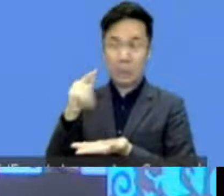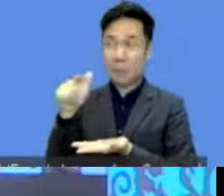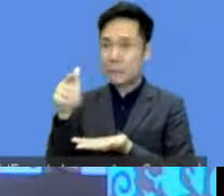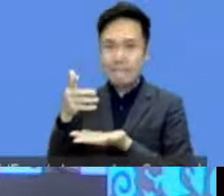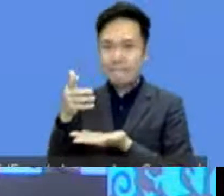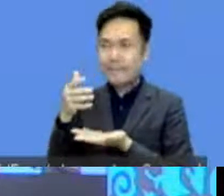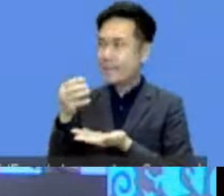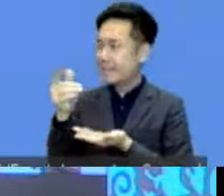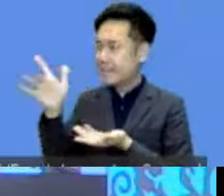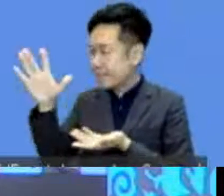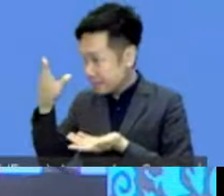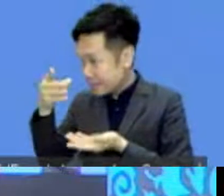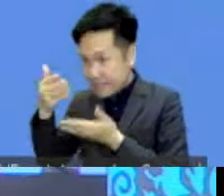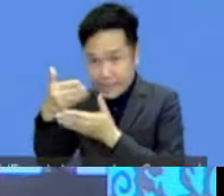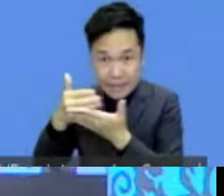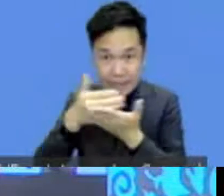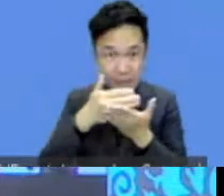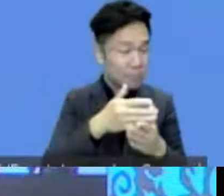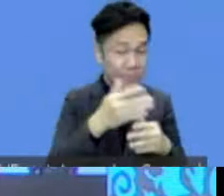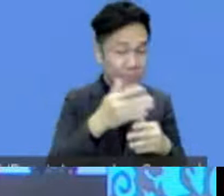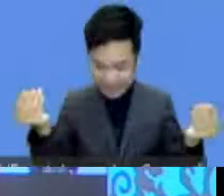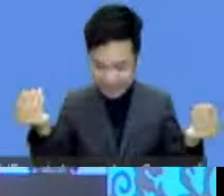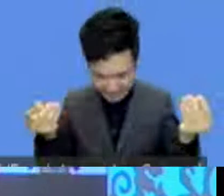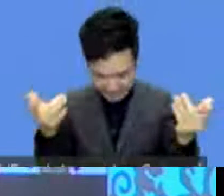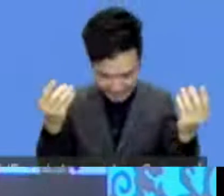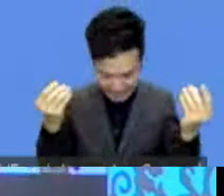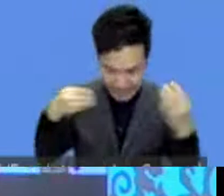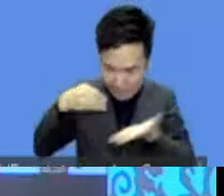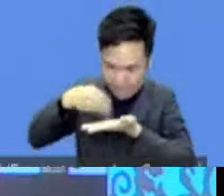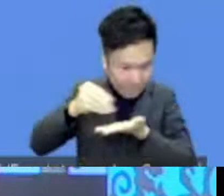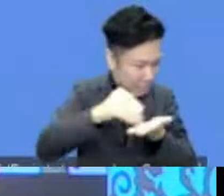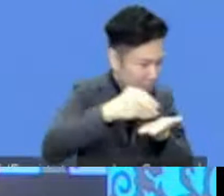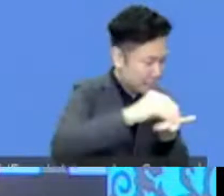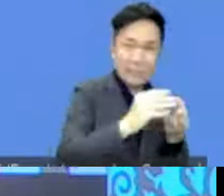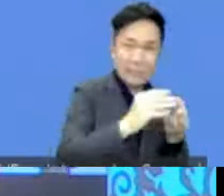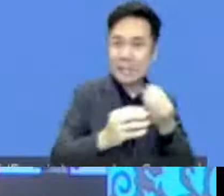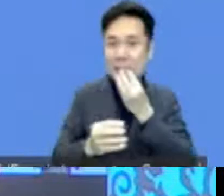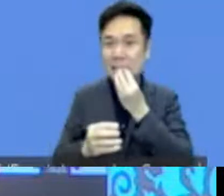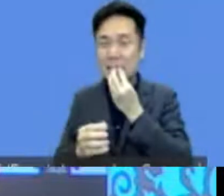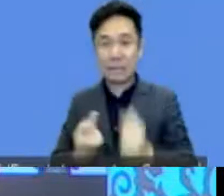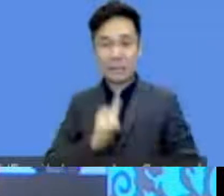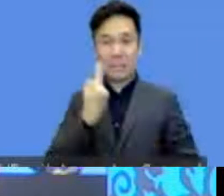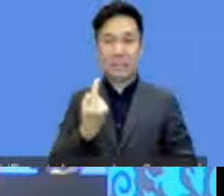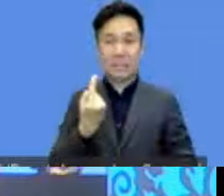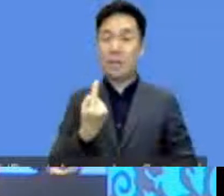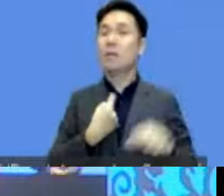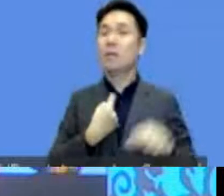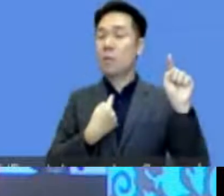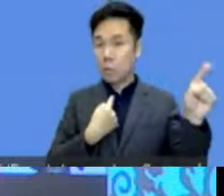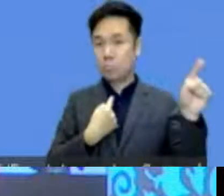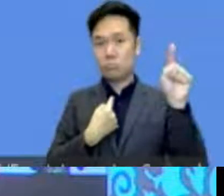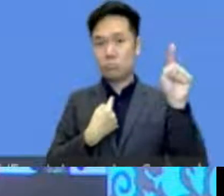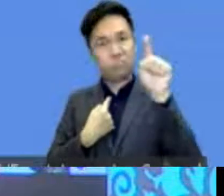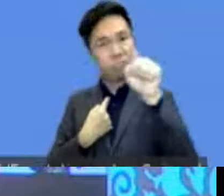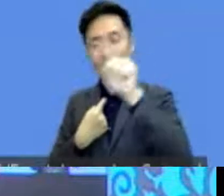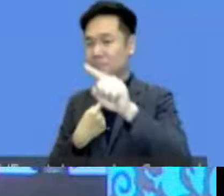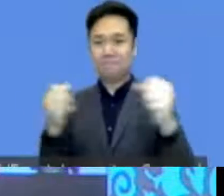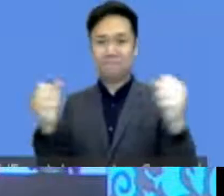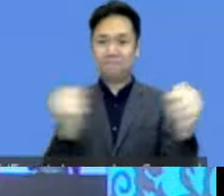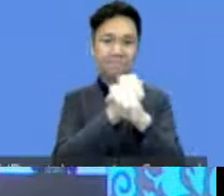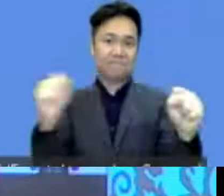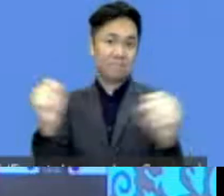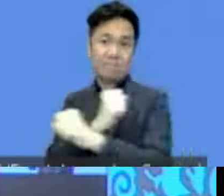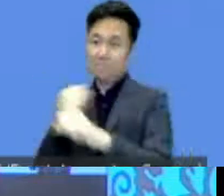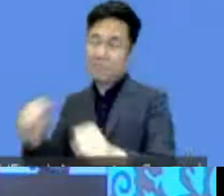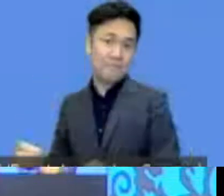with other school libraries or public libraries because they don't have the infrastructure. How do I know